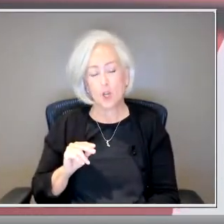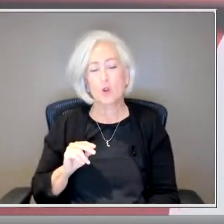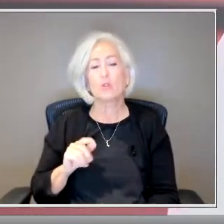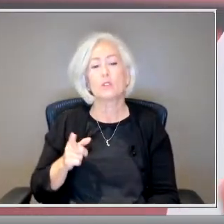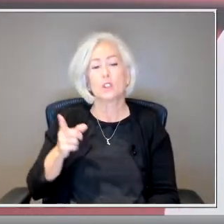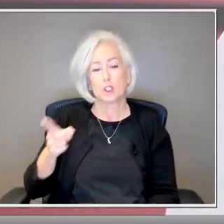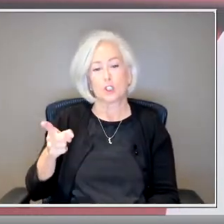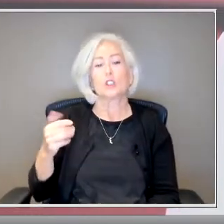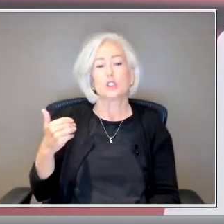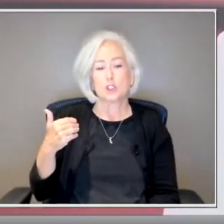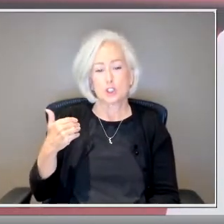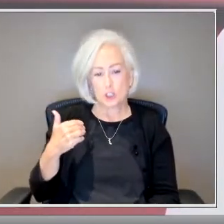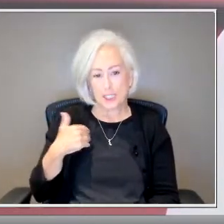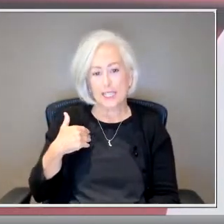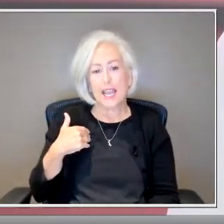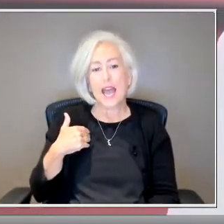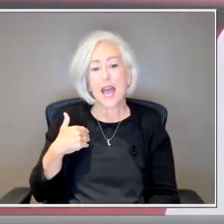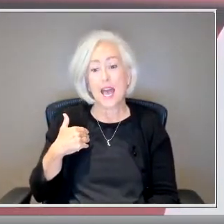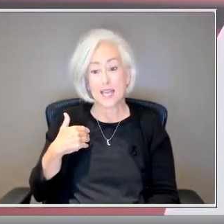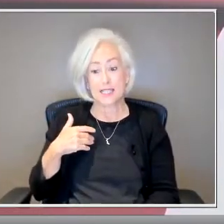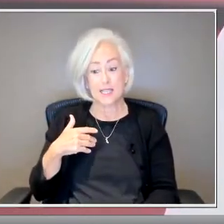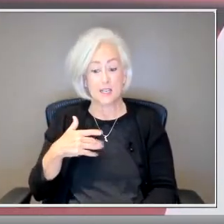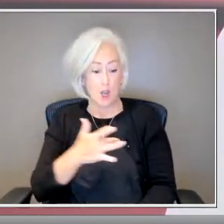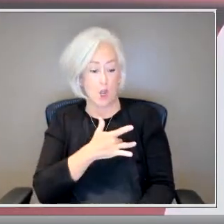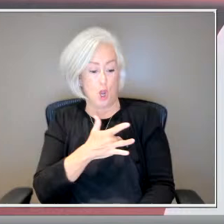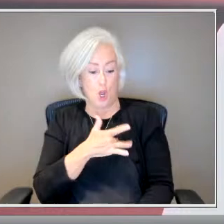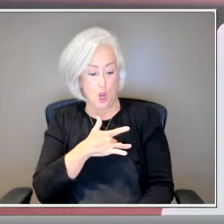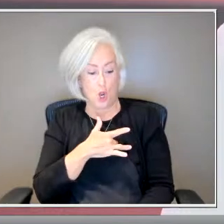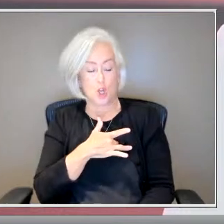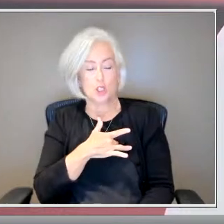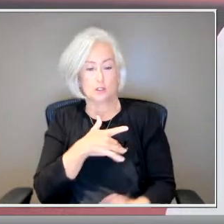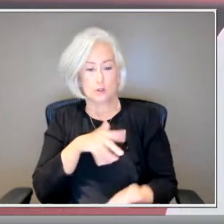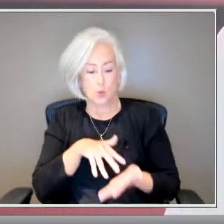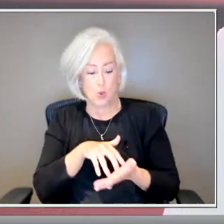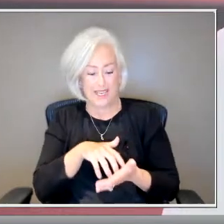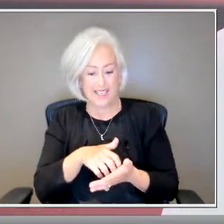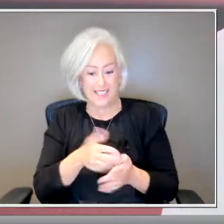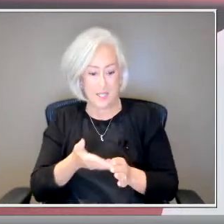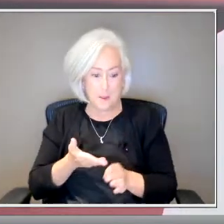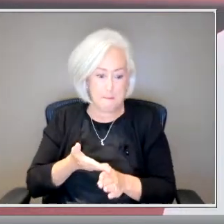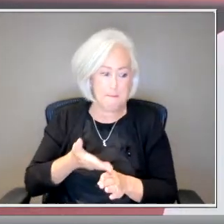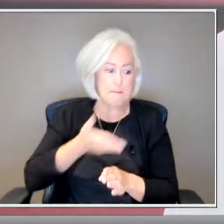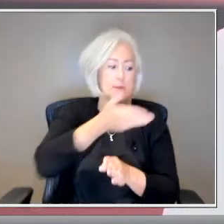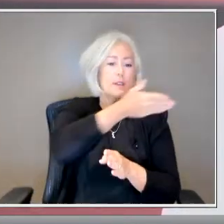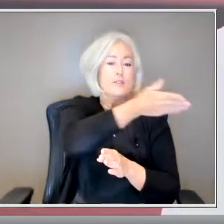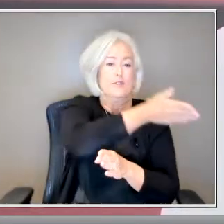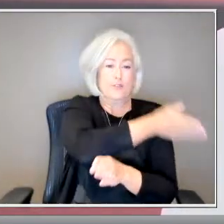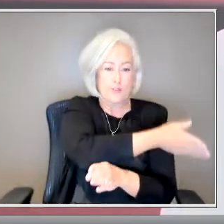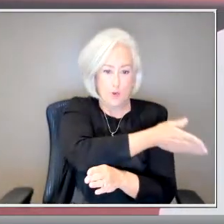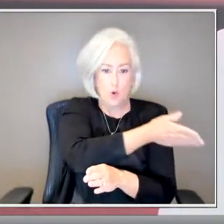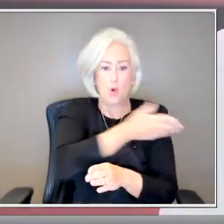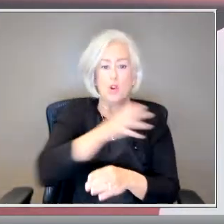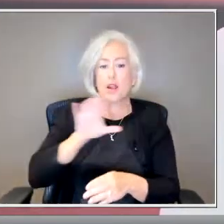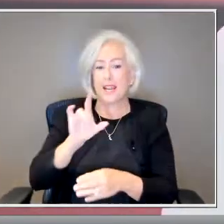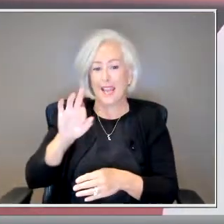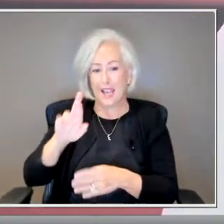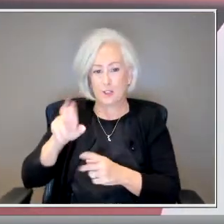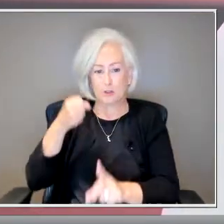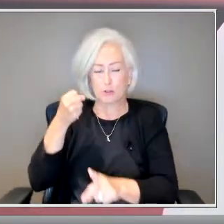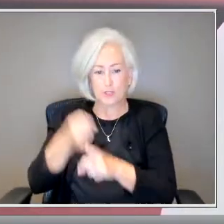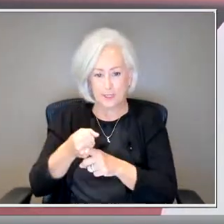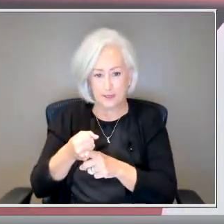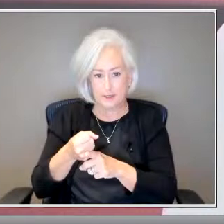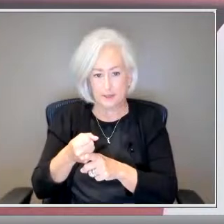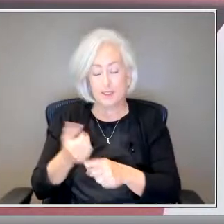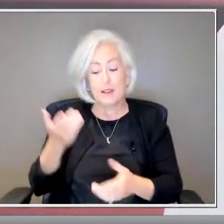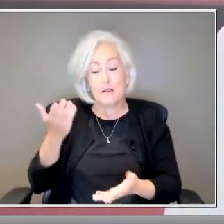she had when she initially started treatment. Might have a genetic predisposition, but right now we have to